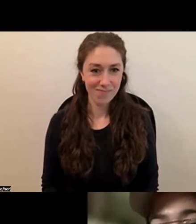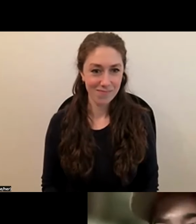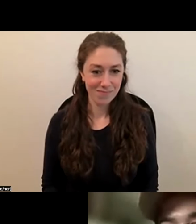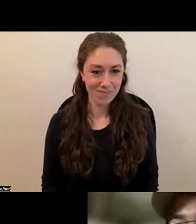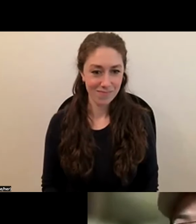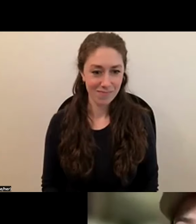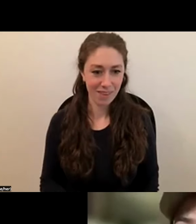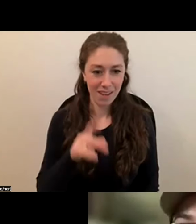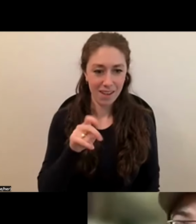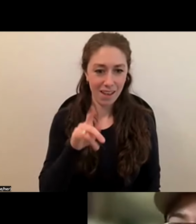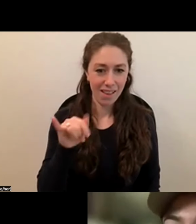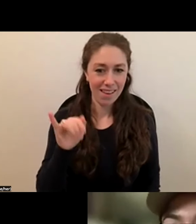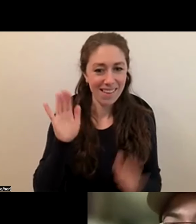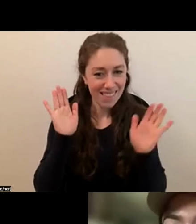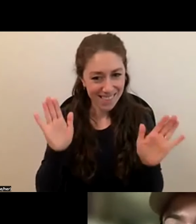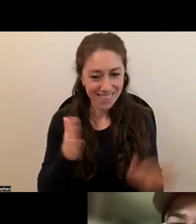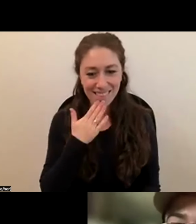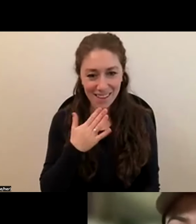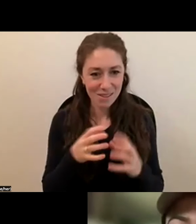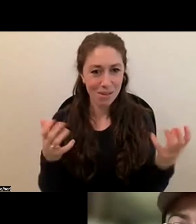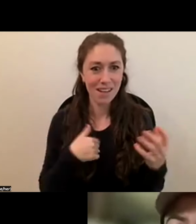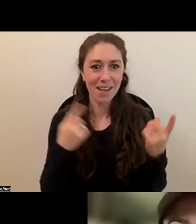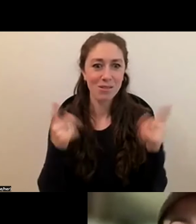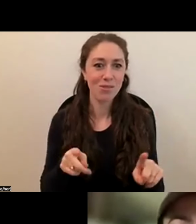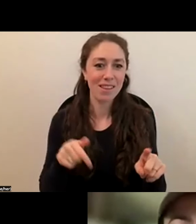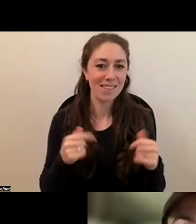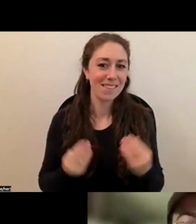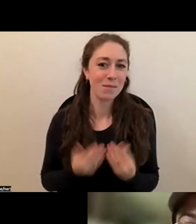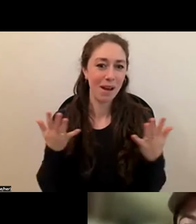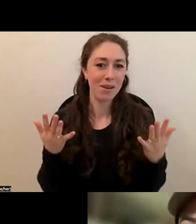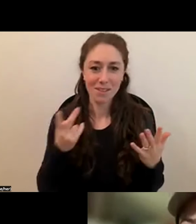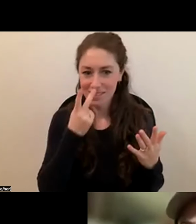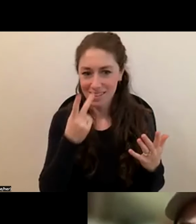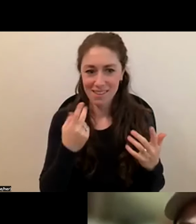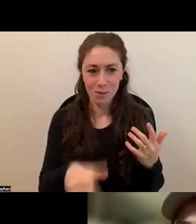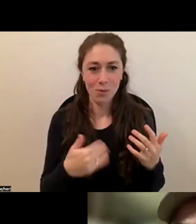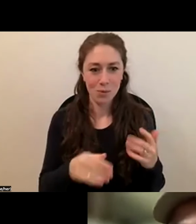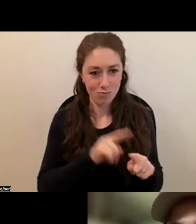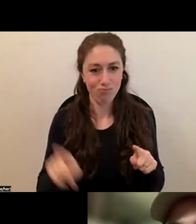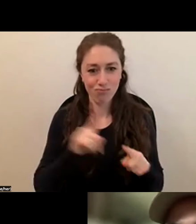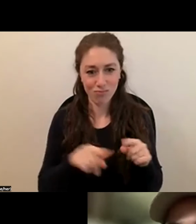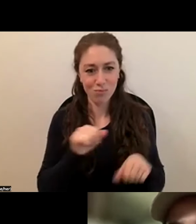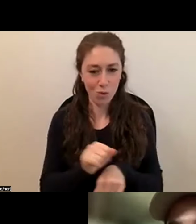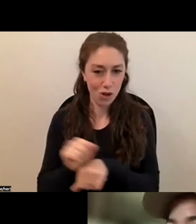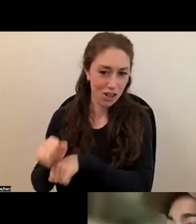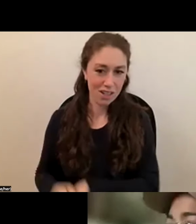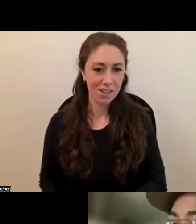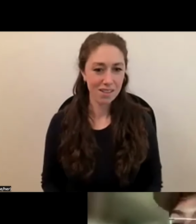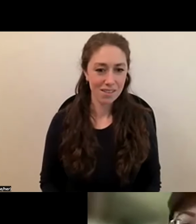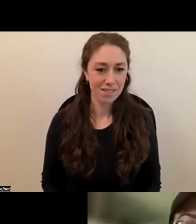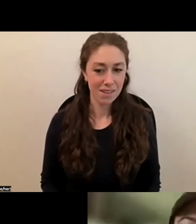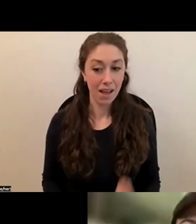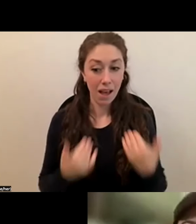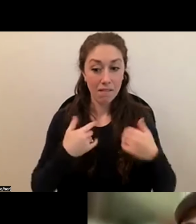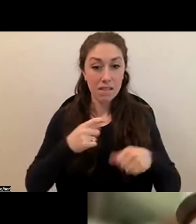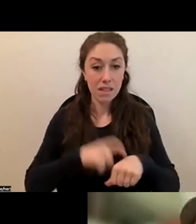Great. Thank you so much. Yes, I agree. This is so inspiring to see all this work. And we have time now